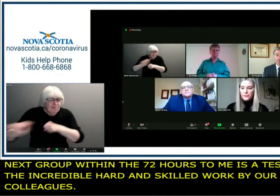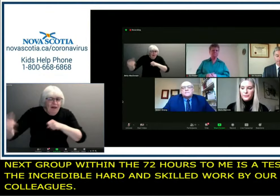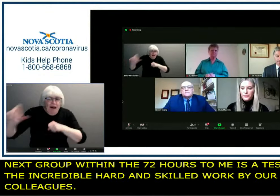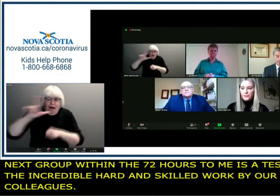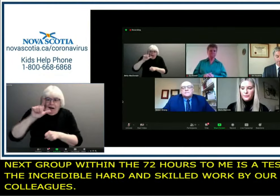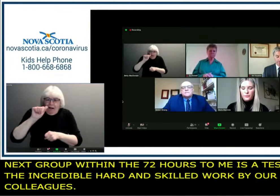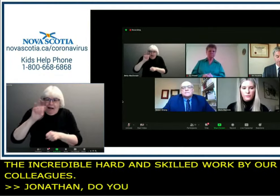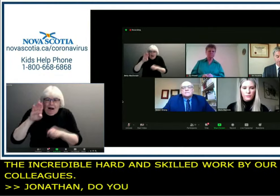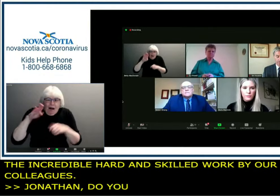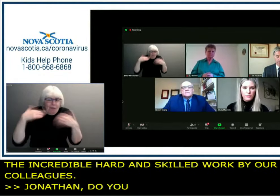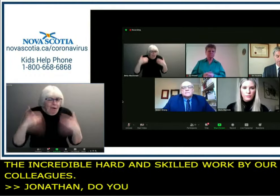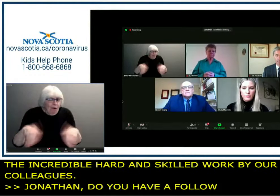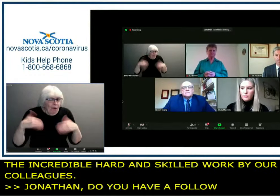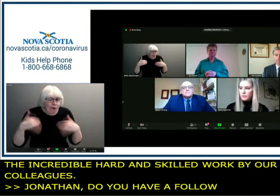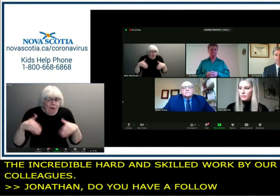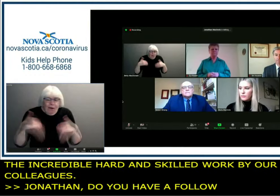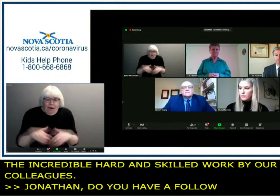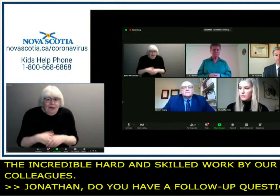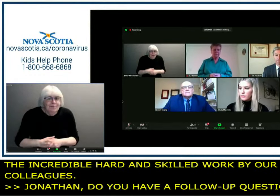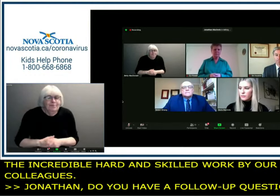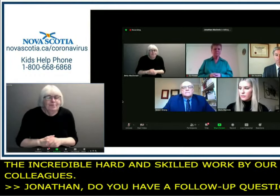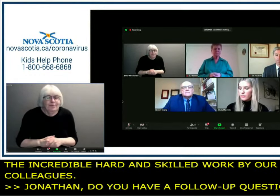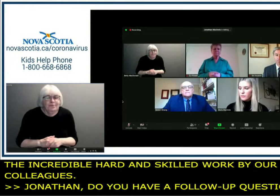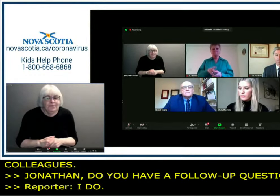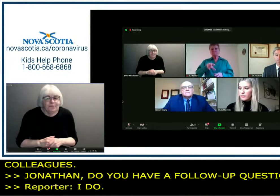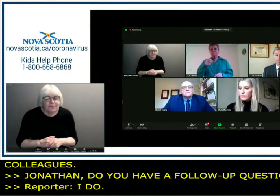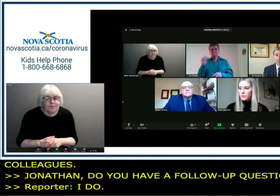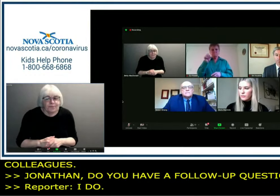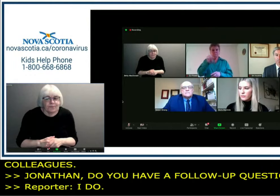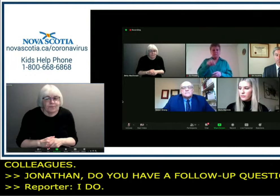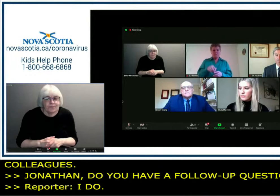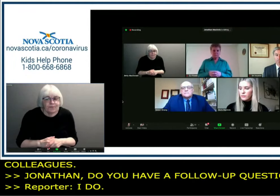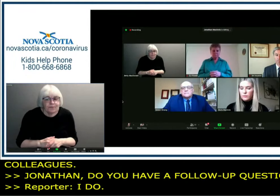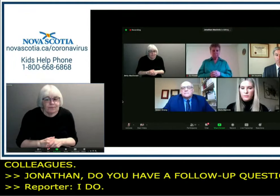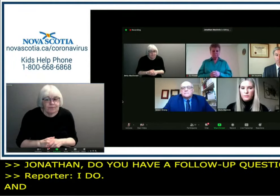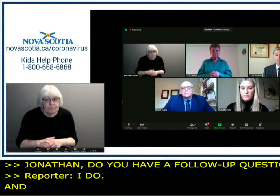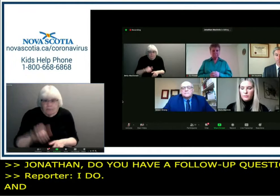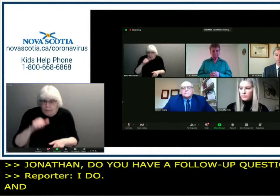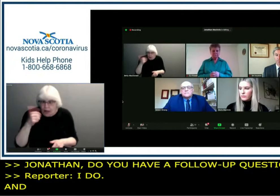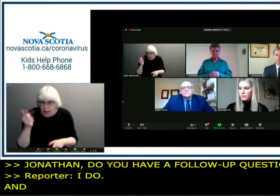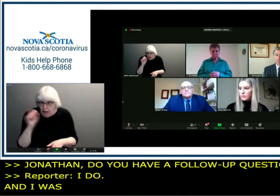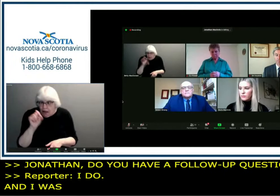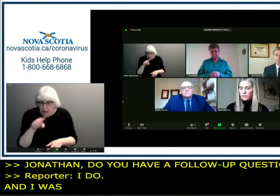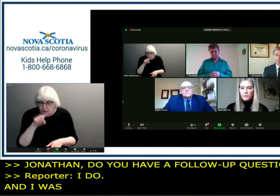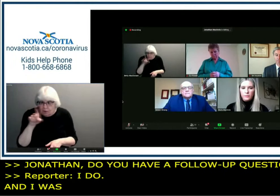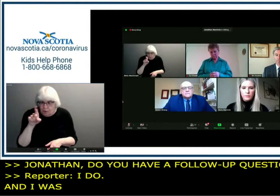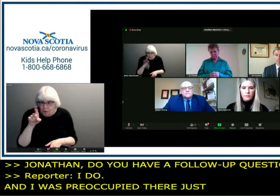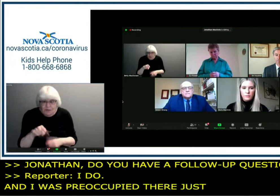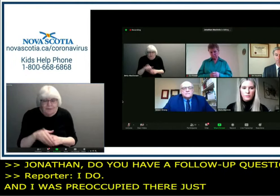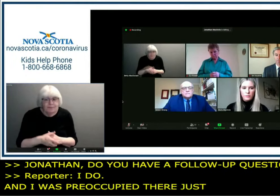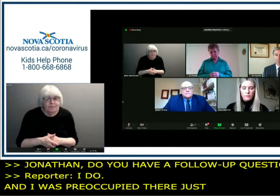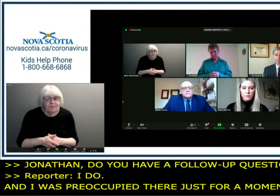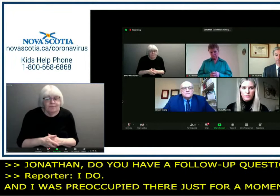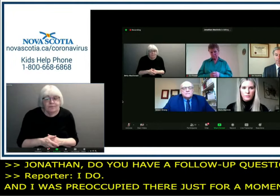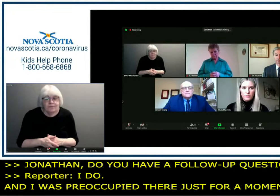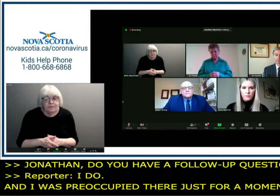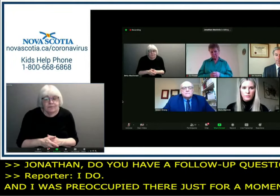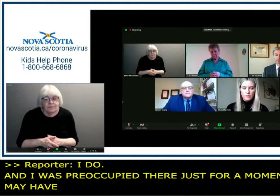question? I do, and I was preoccupied there just for a moment, so this may have just been asked,